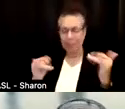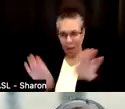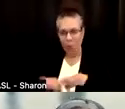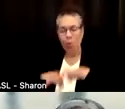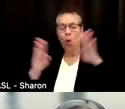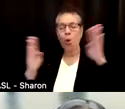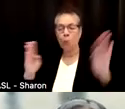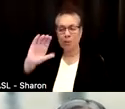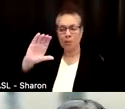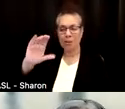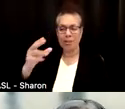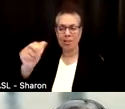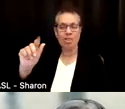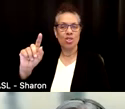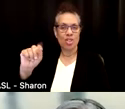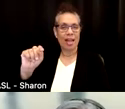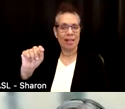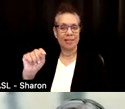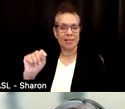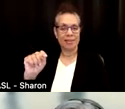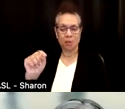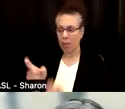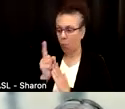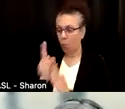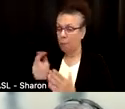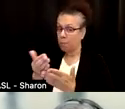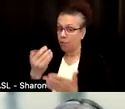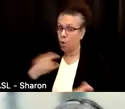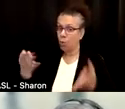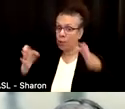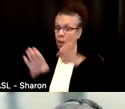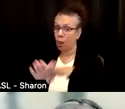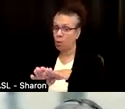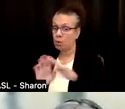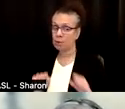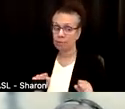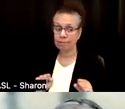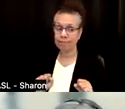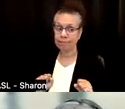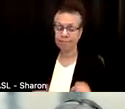now for a minute before we wrap up.